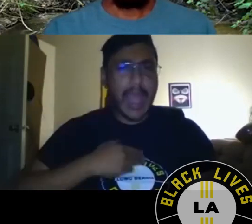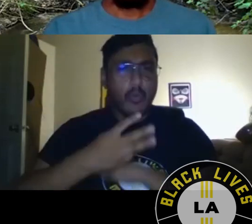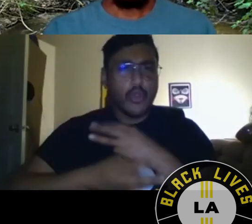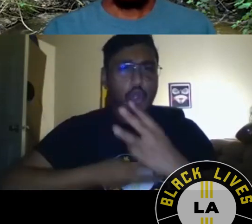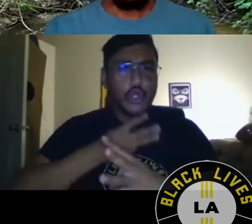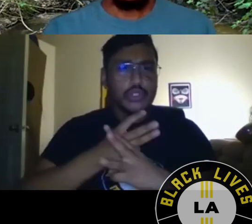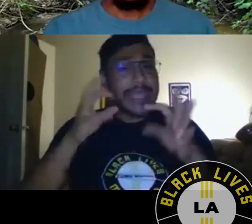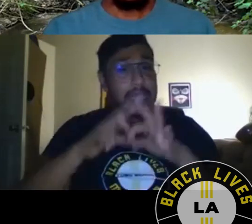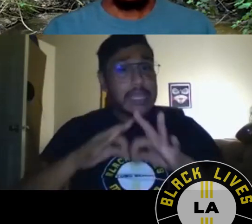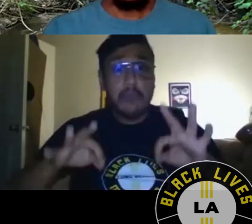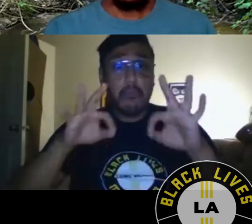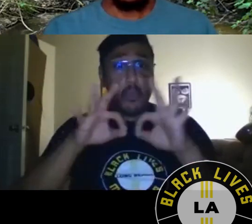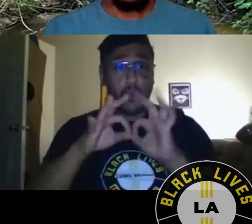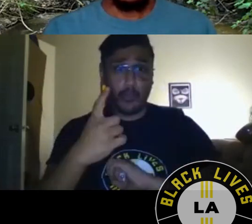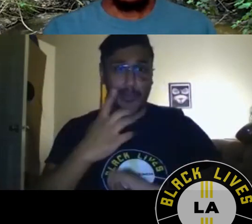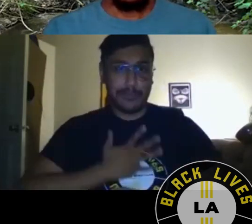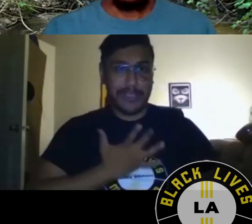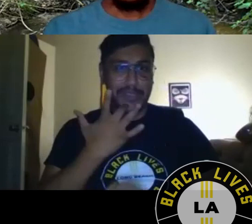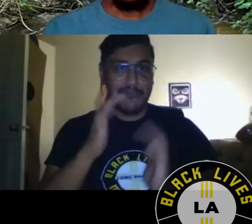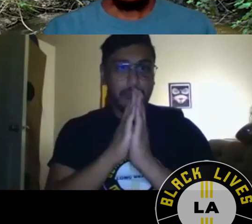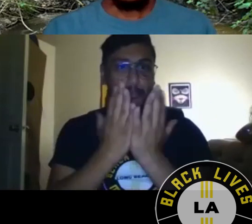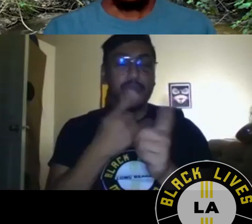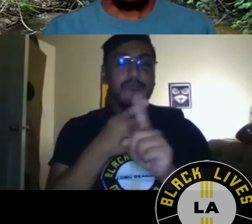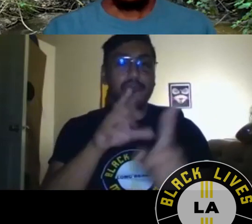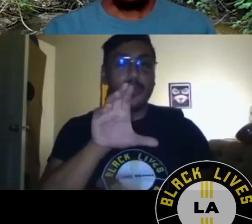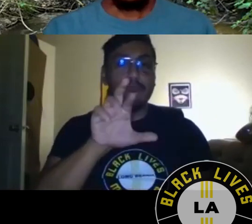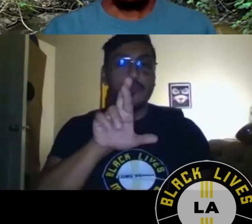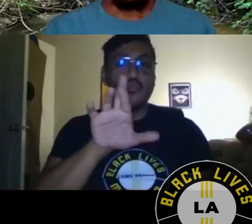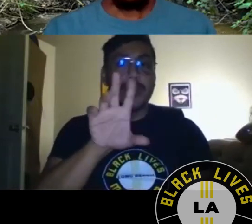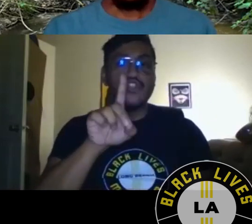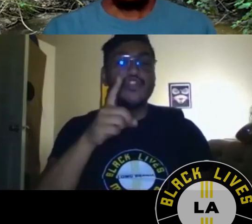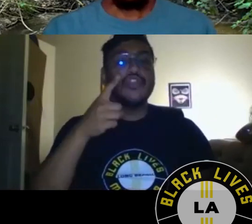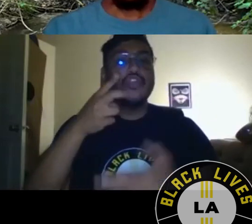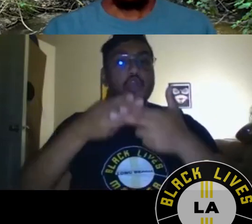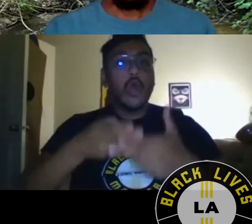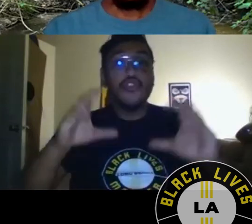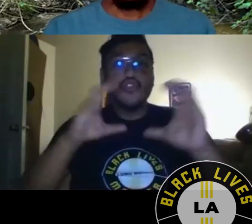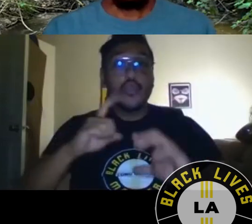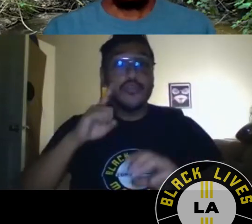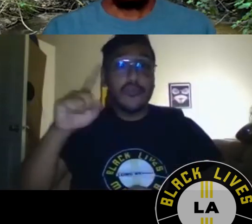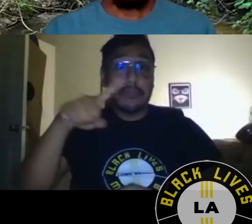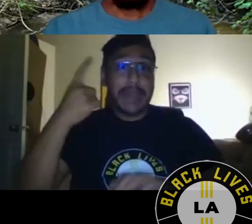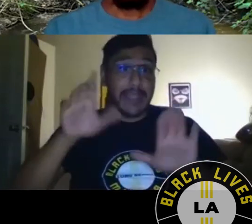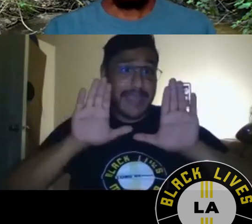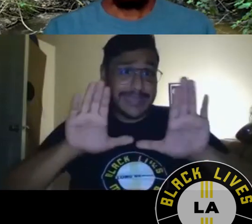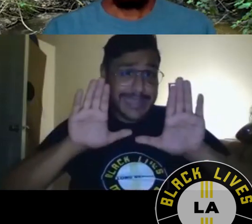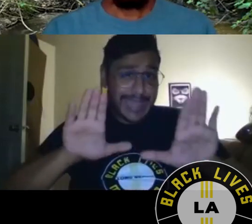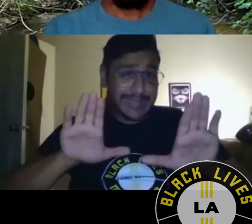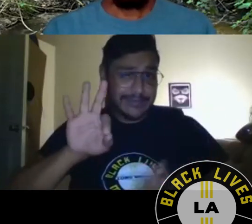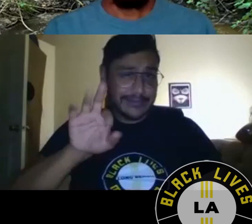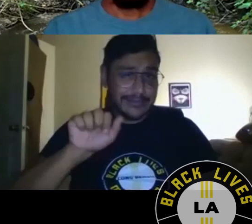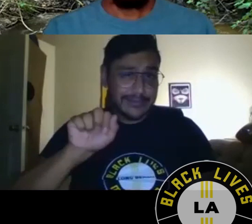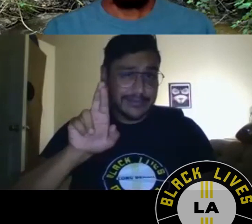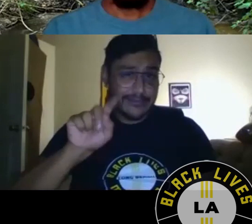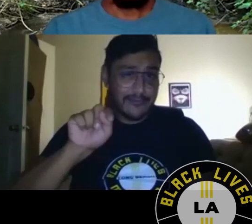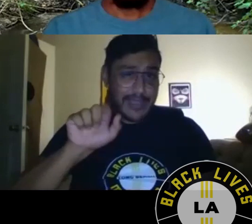important. One of my favorite books is a book by Richard Eiton called In Search of the Black Fantastic. And he talks about the role of artists